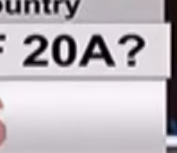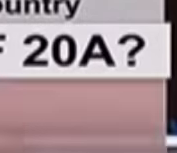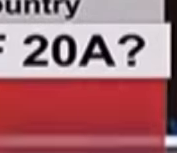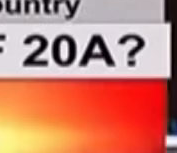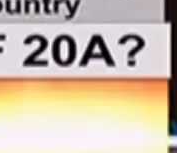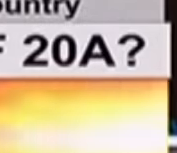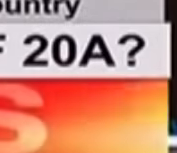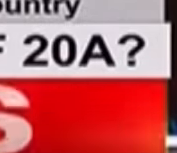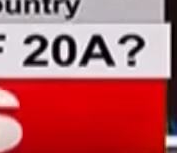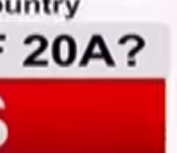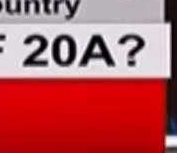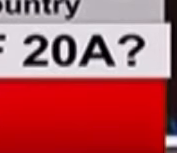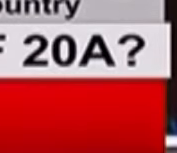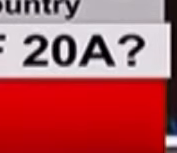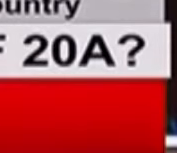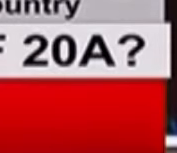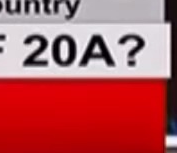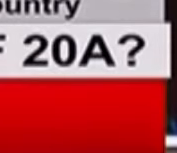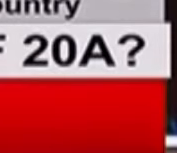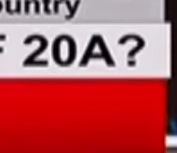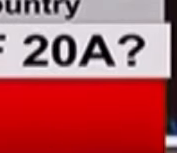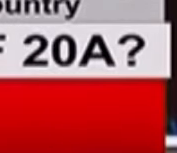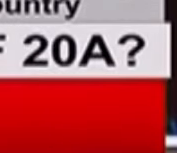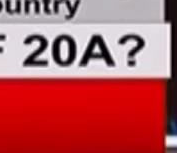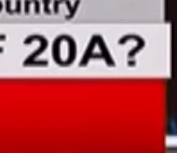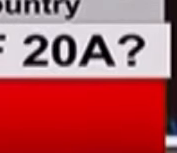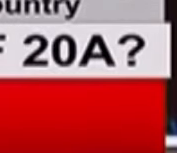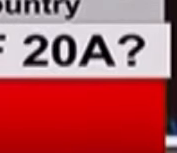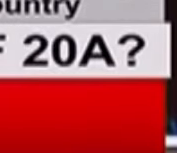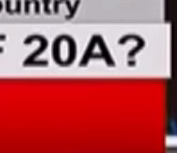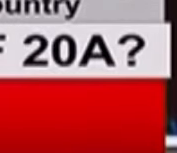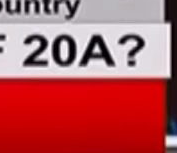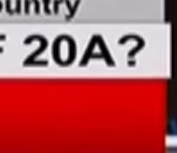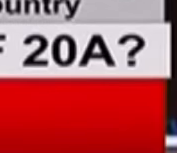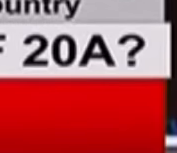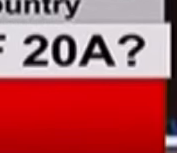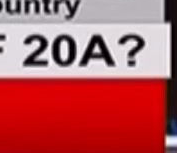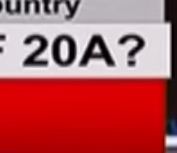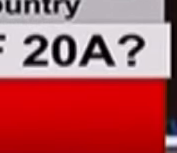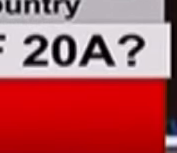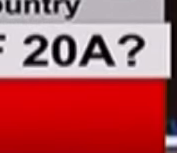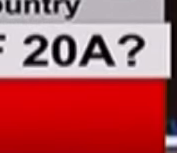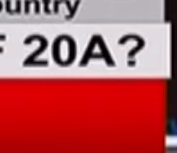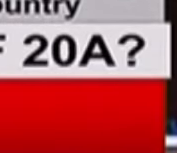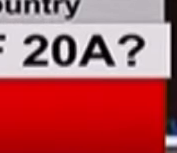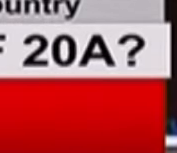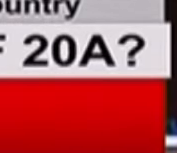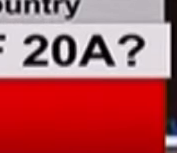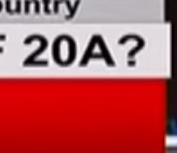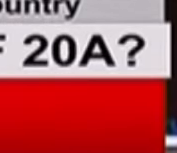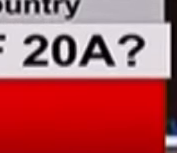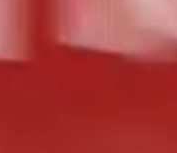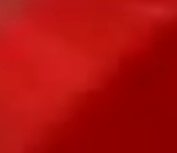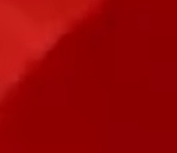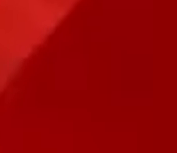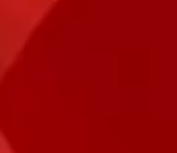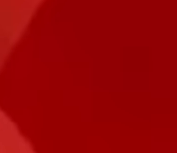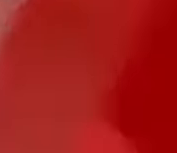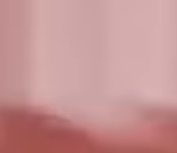Mama Caesar adare. Namut mama Rome ta itat vedi adare. Anne tanadi mama mage ratata